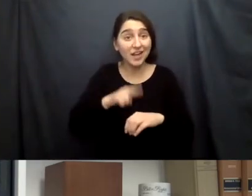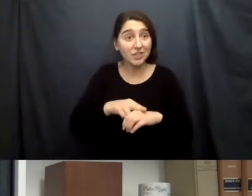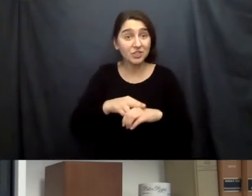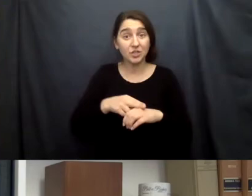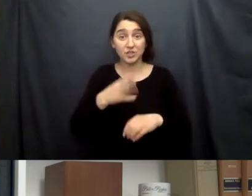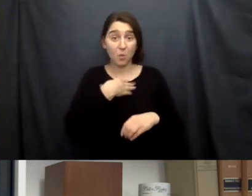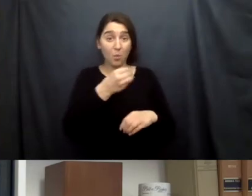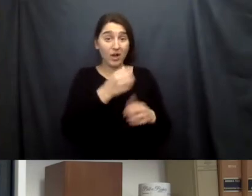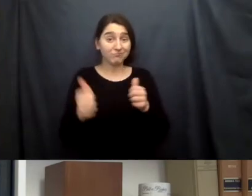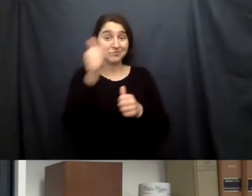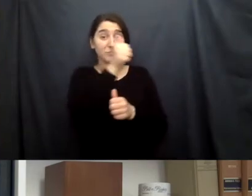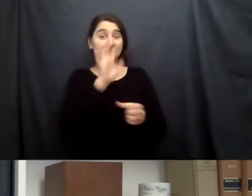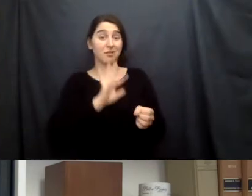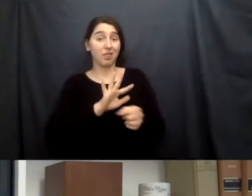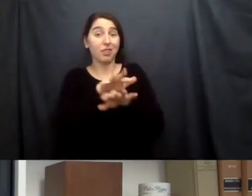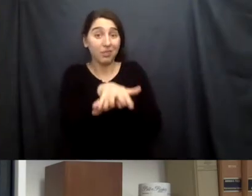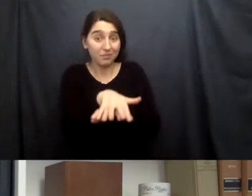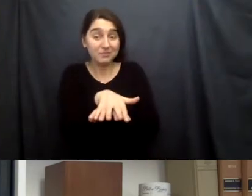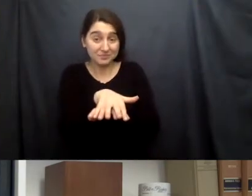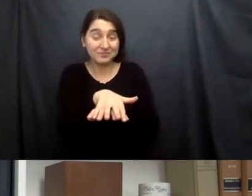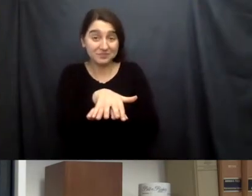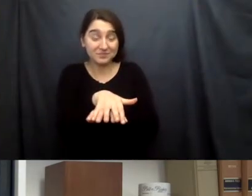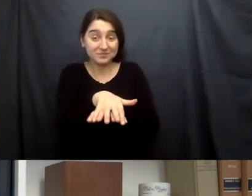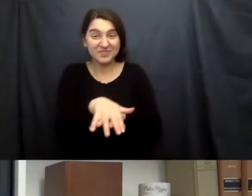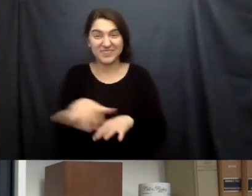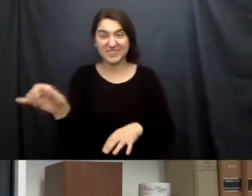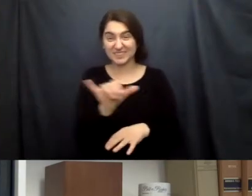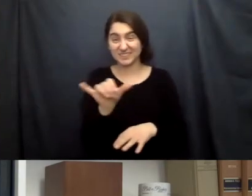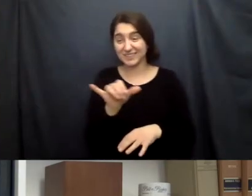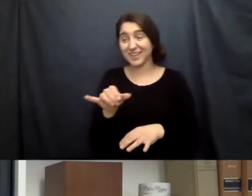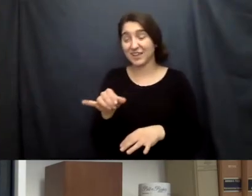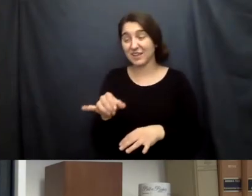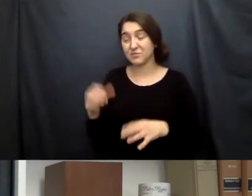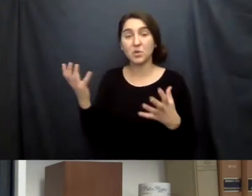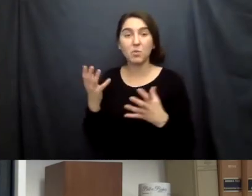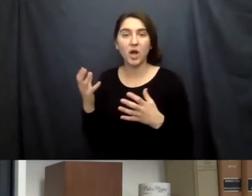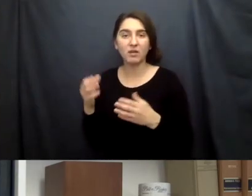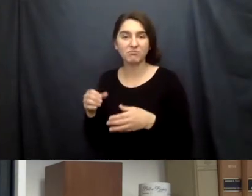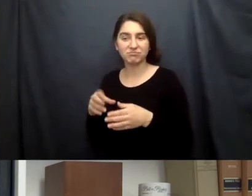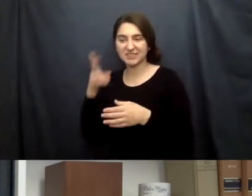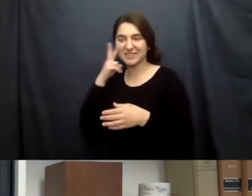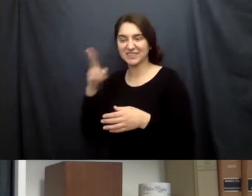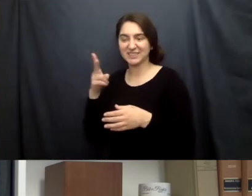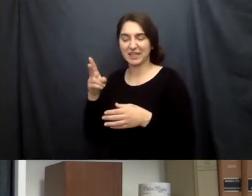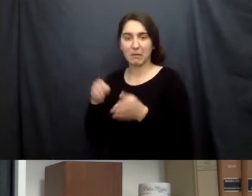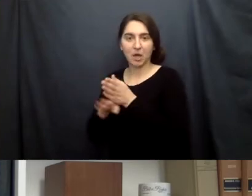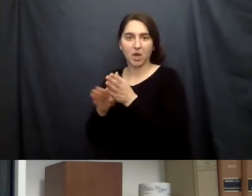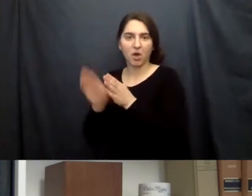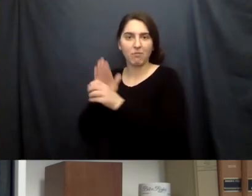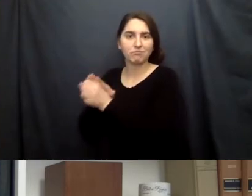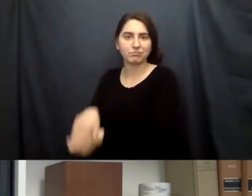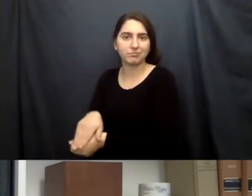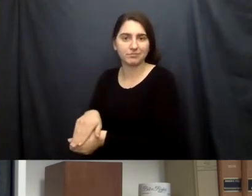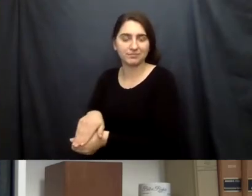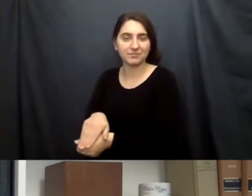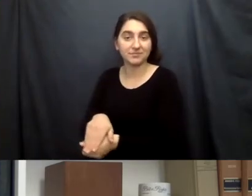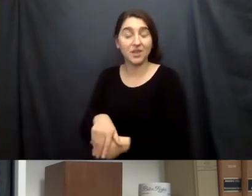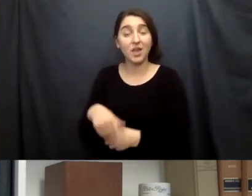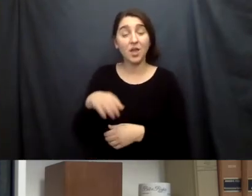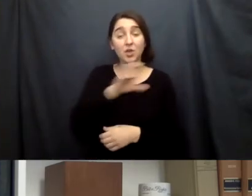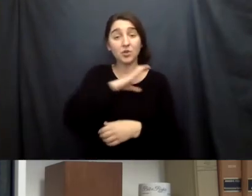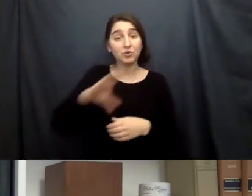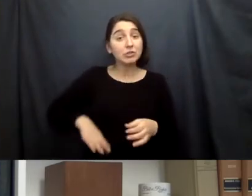state. Christian nationalism overlaps with white supremacy and leads to the subjugation of racial